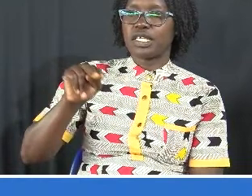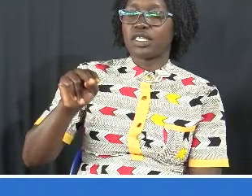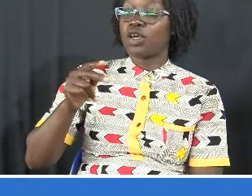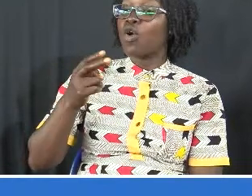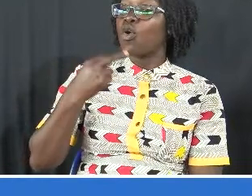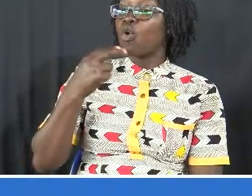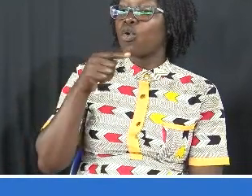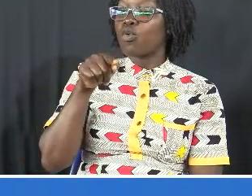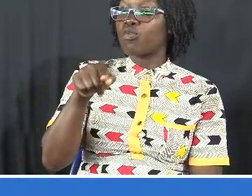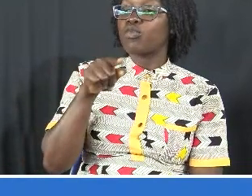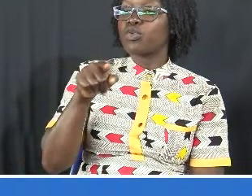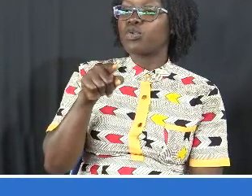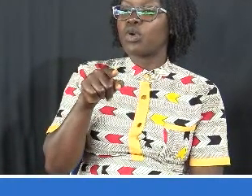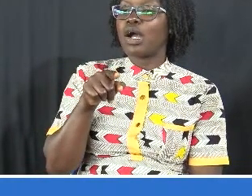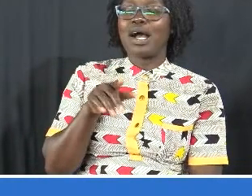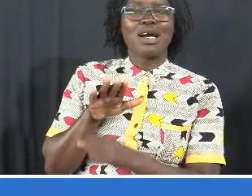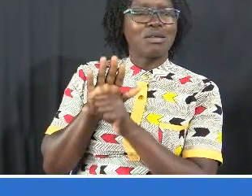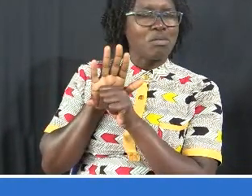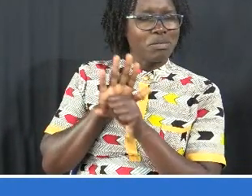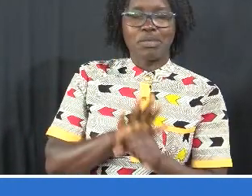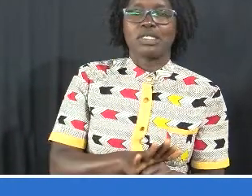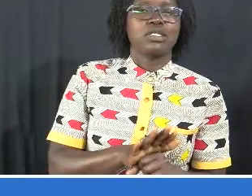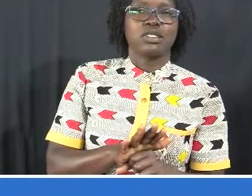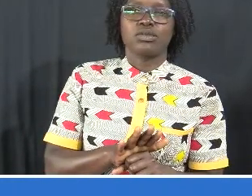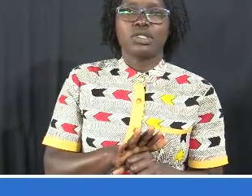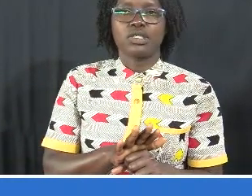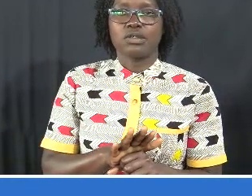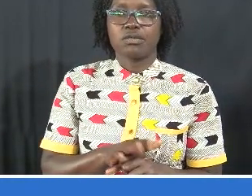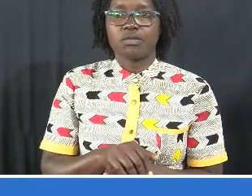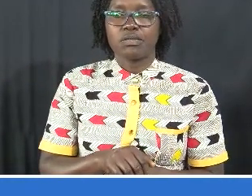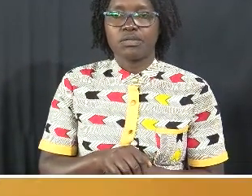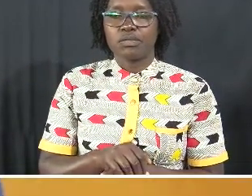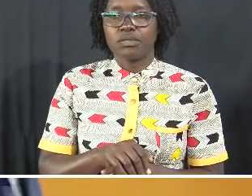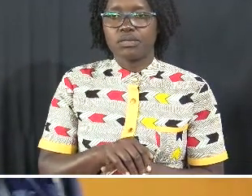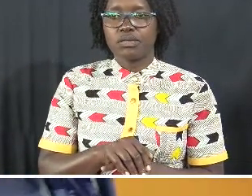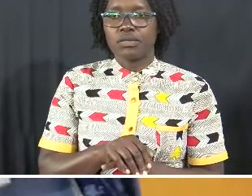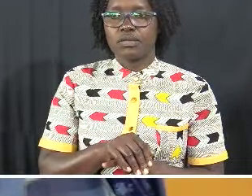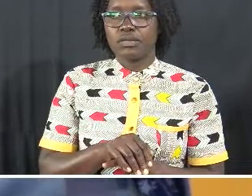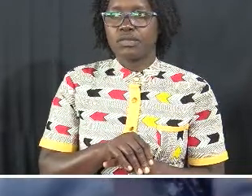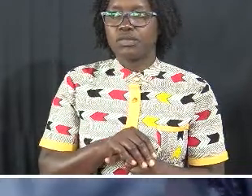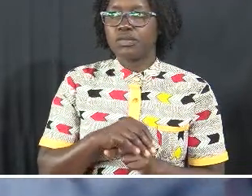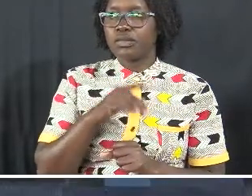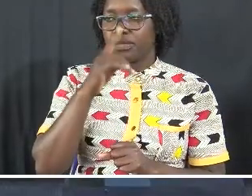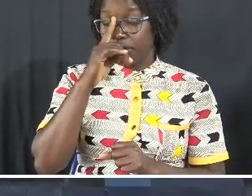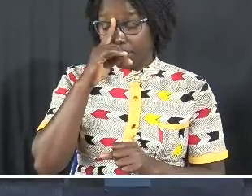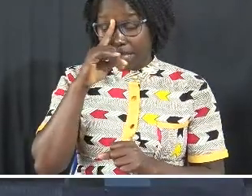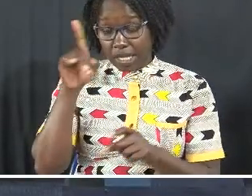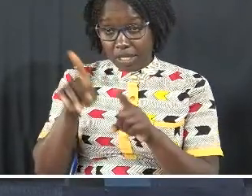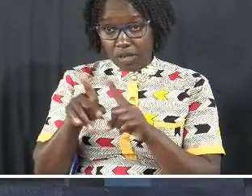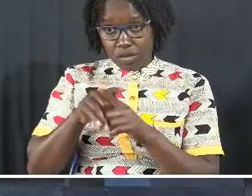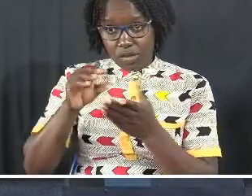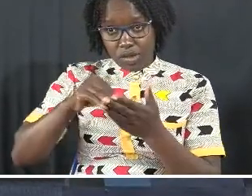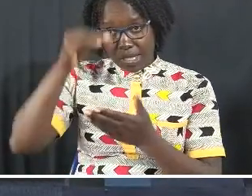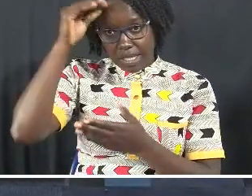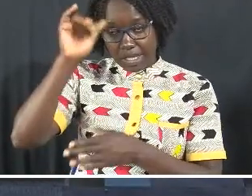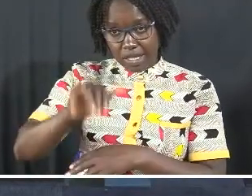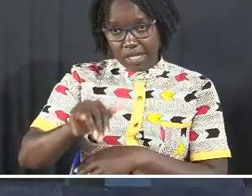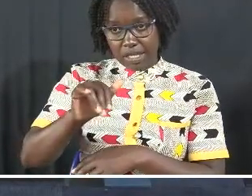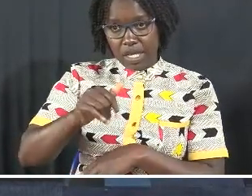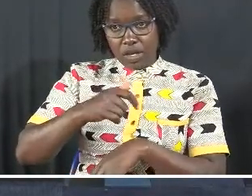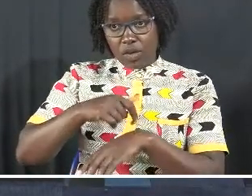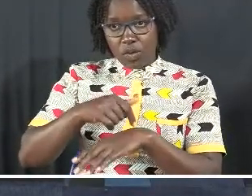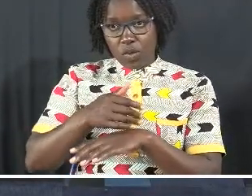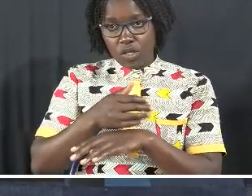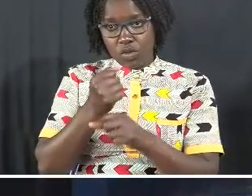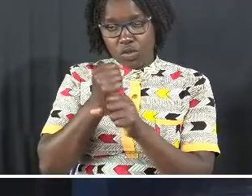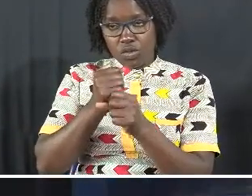whom you are persecuting." I've also realized that when we do